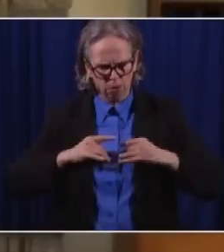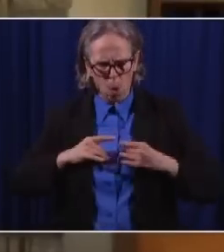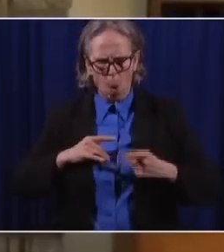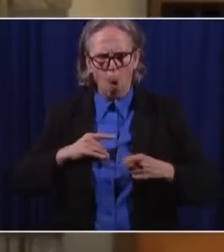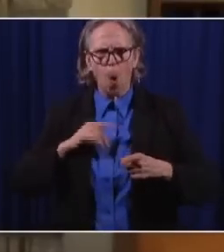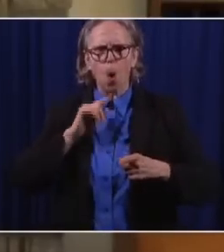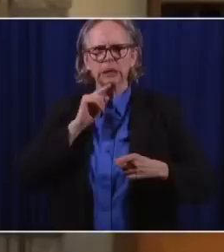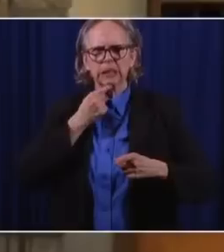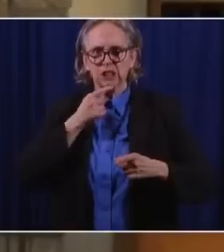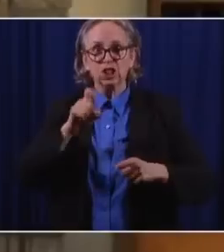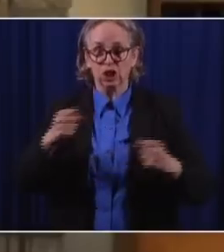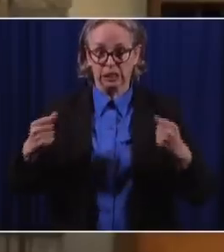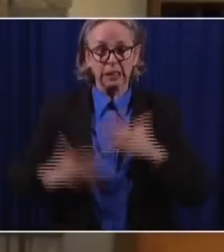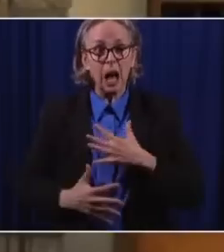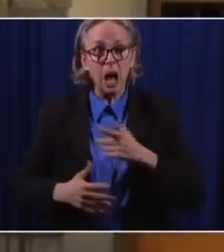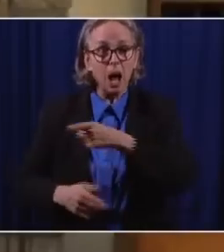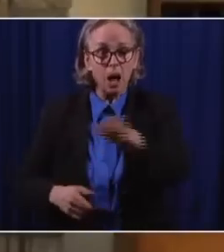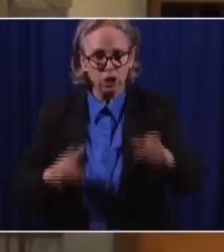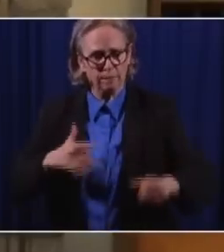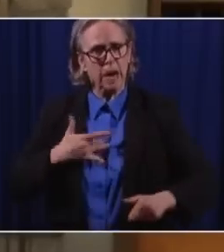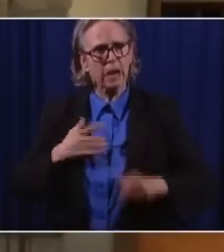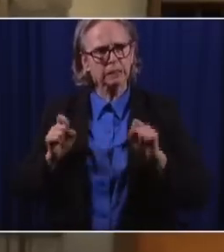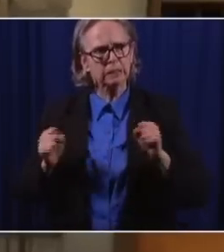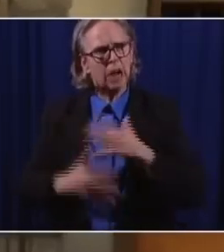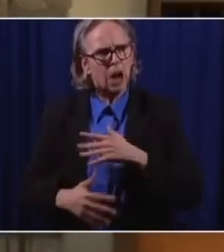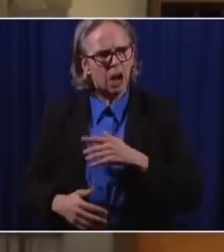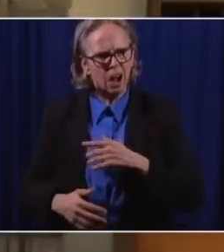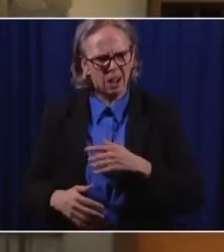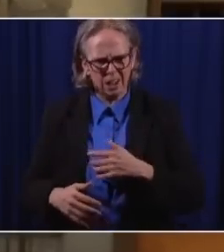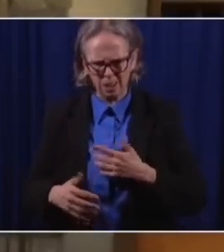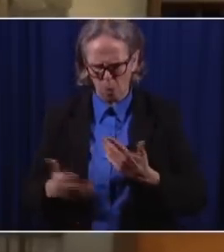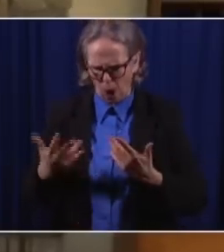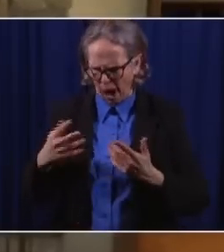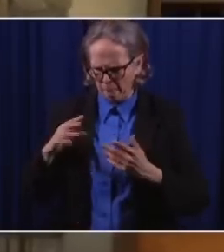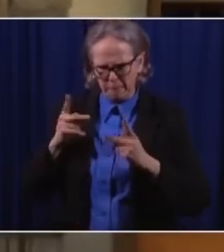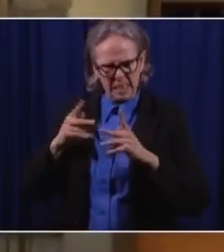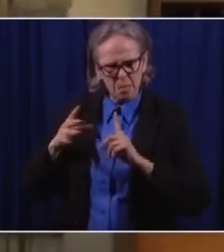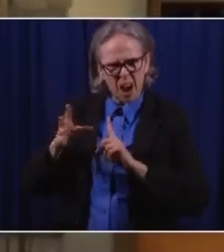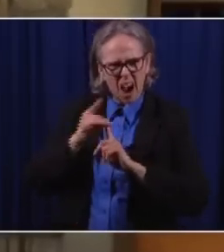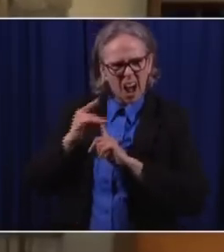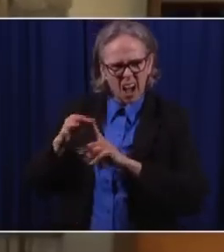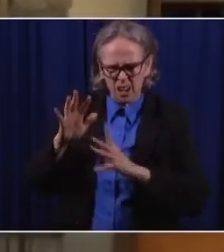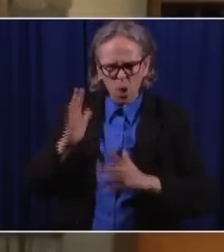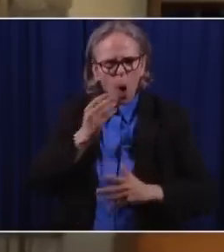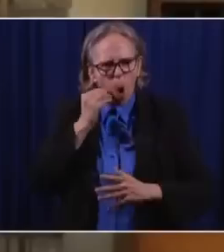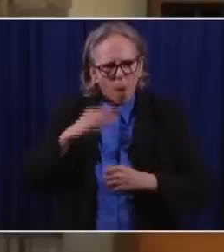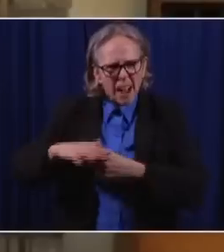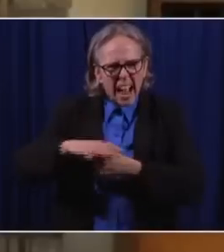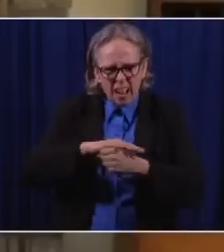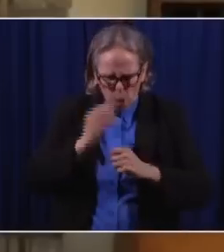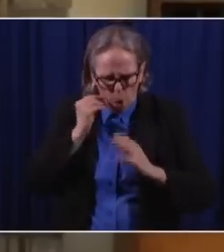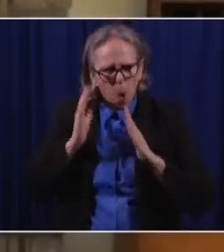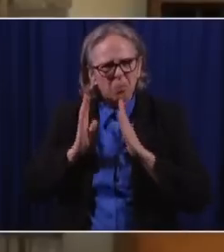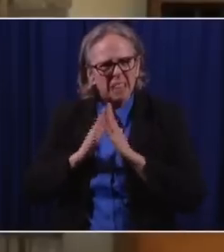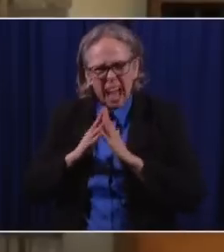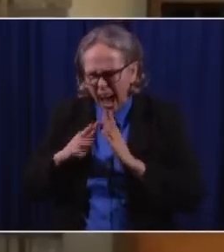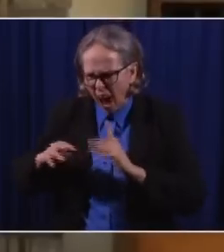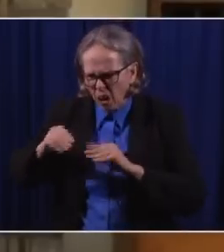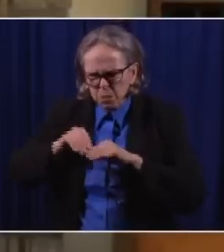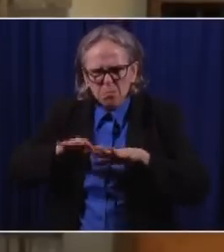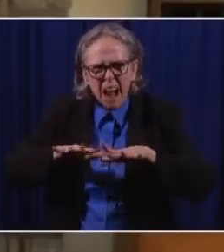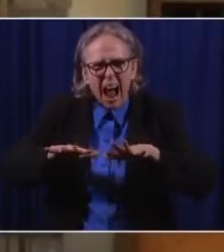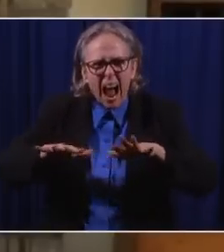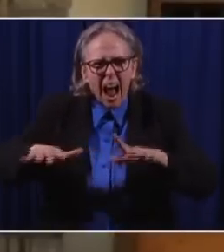have this much spread in your hometown, because there's nobody's hometown that doesn't have this